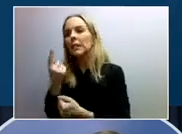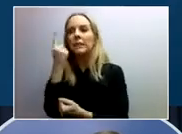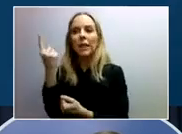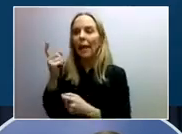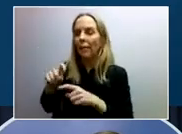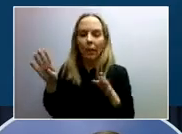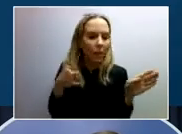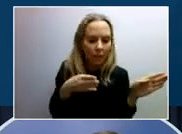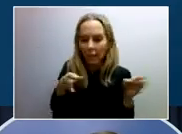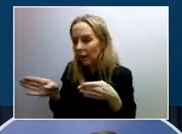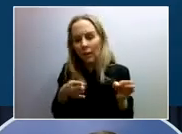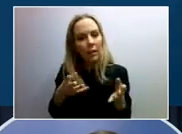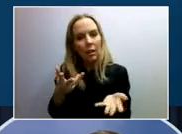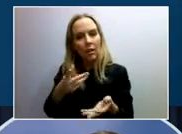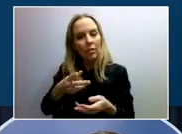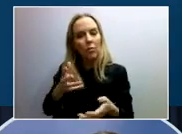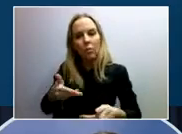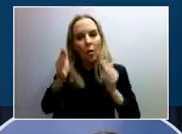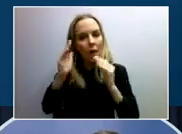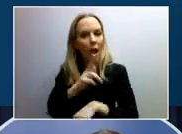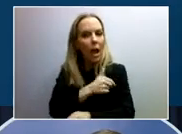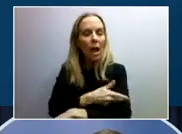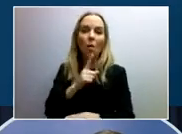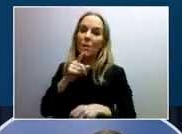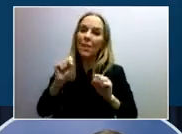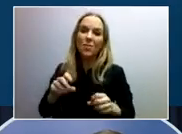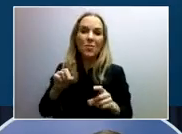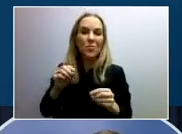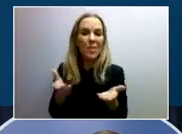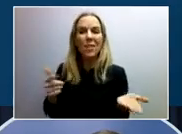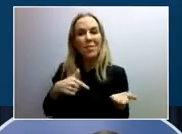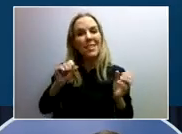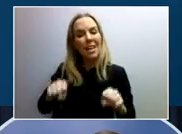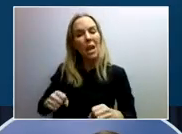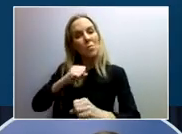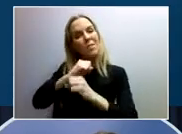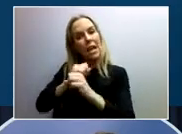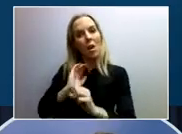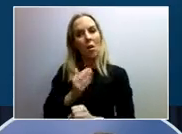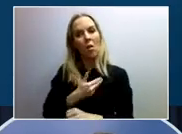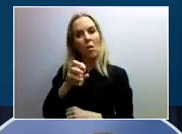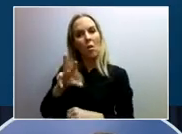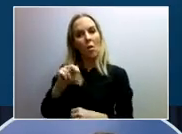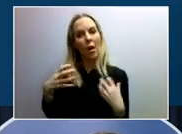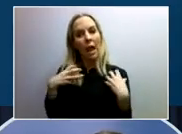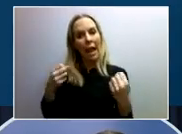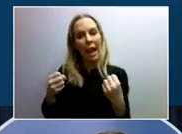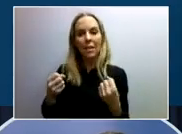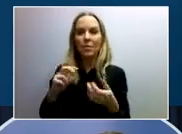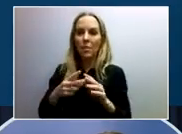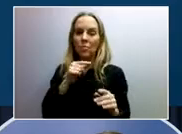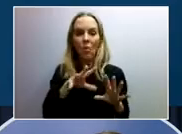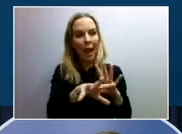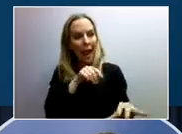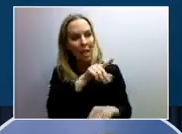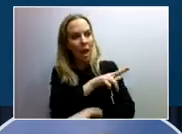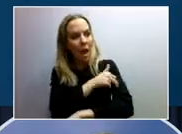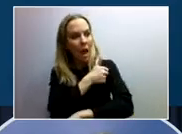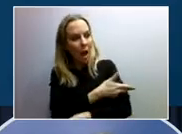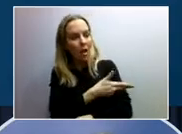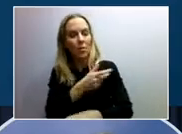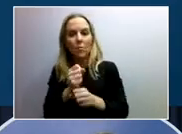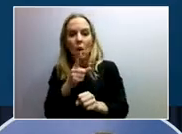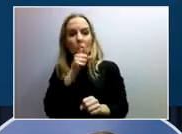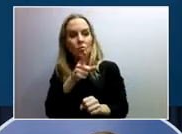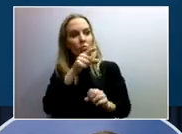do the things that protect our own health, that keep us out of the hospital and ensure that there is a bed for a person who